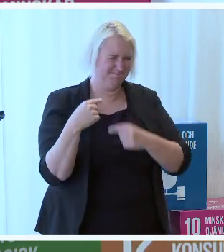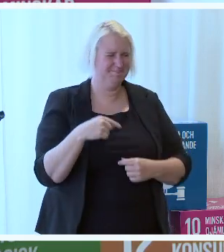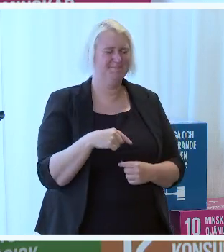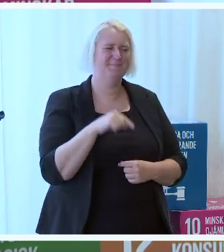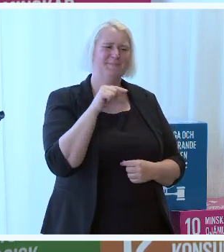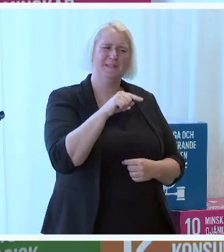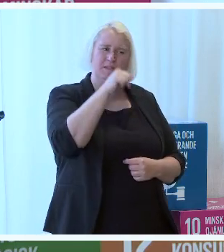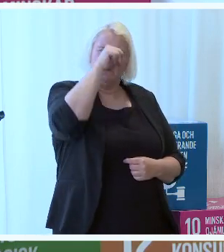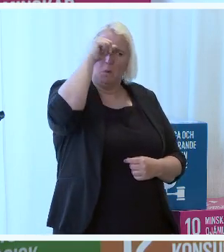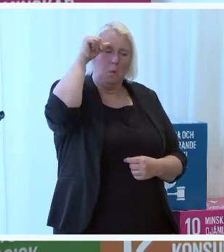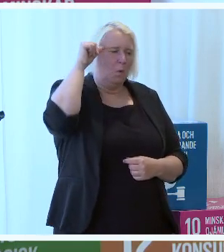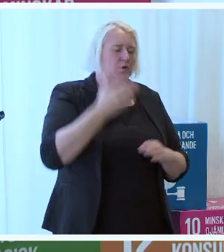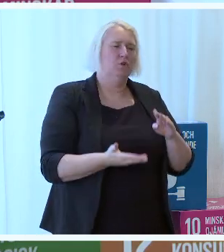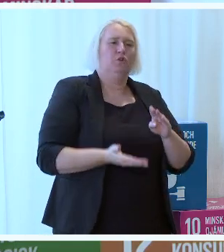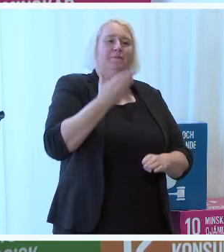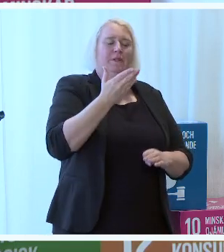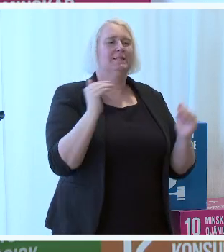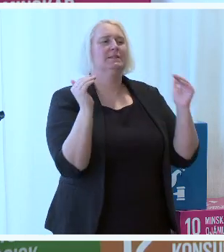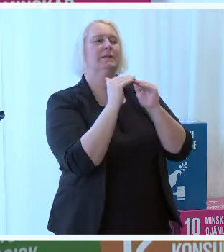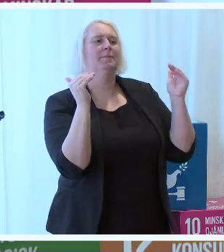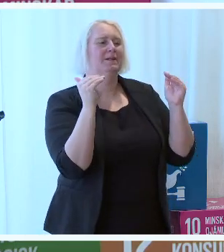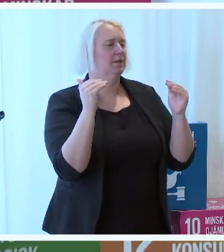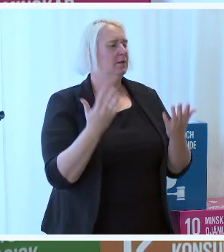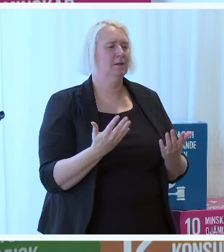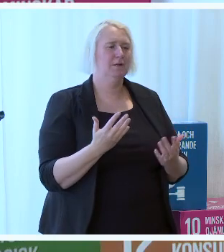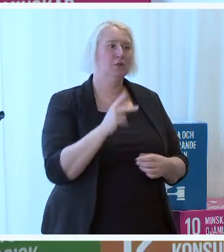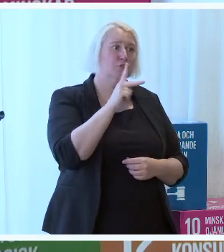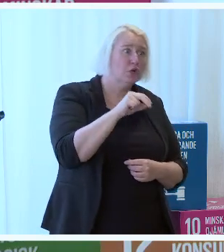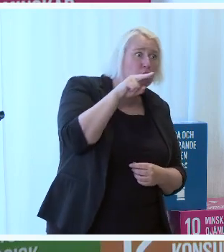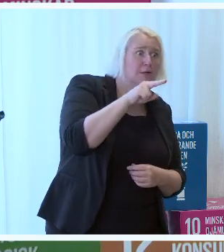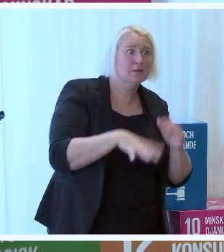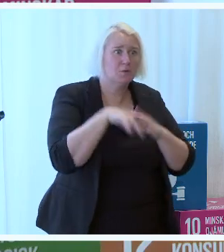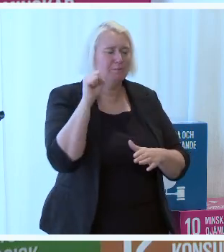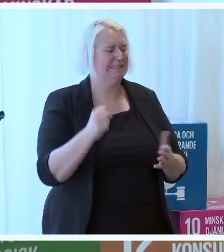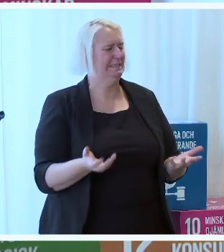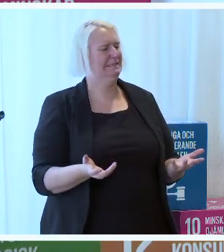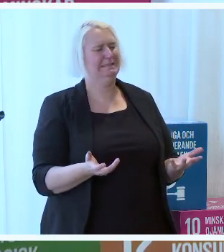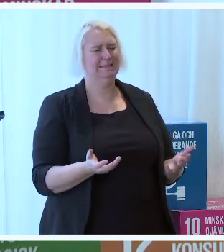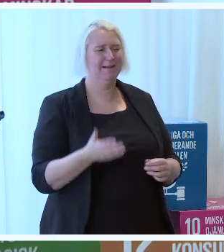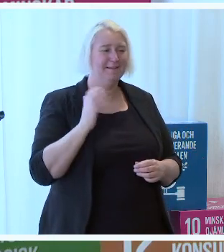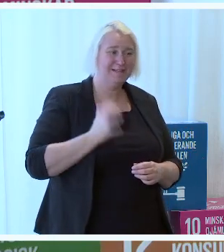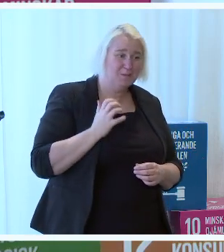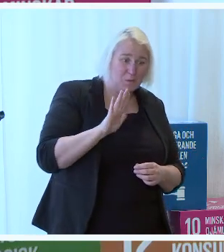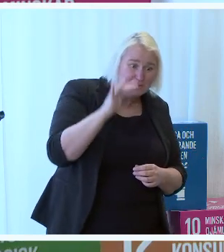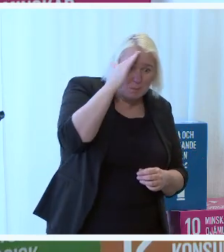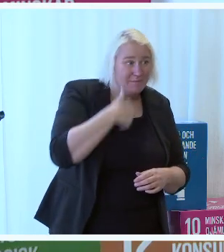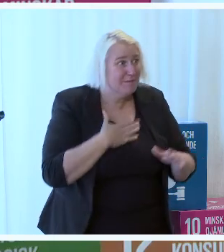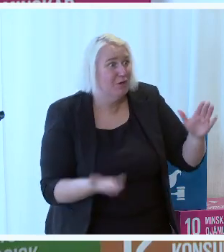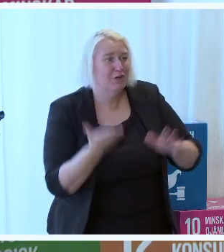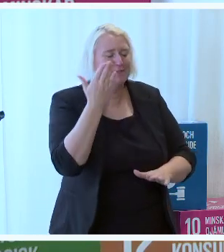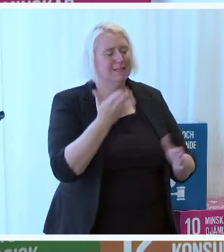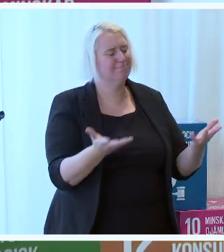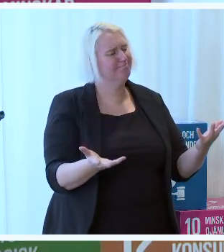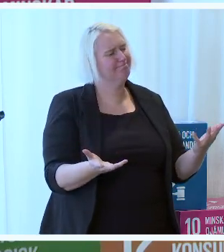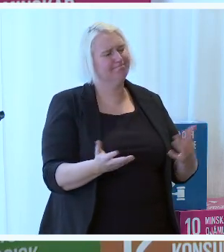gender. Even using the word gender or talking about women's issues is sometimes very difficult. So, but what